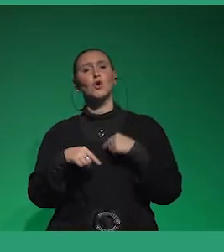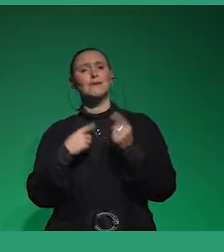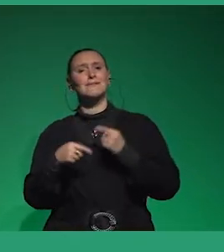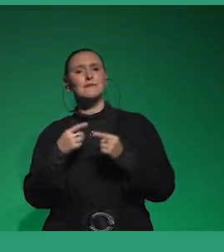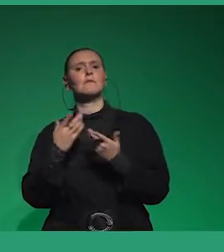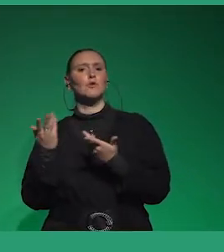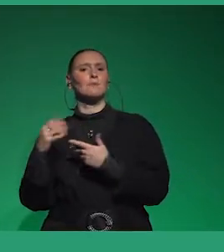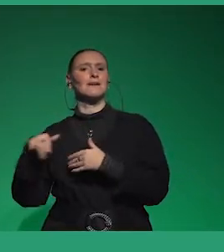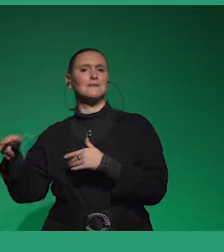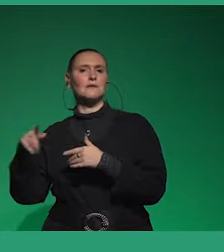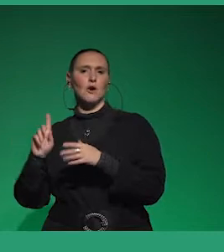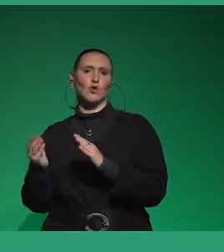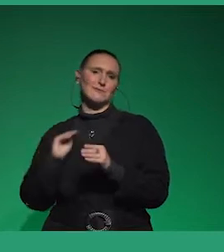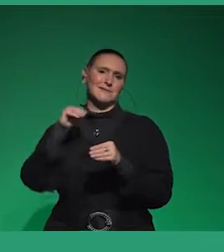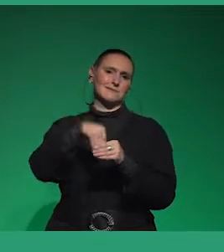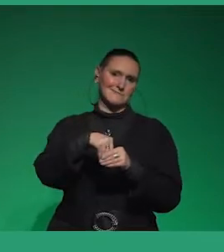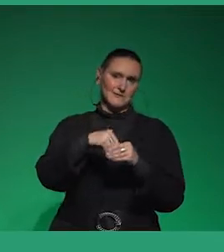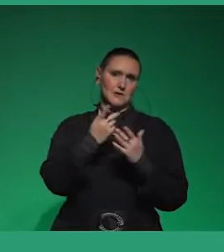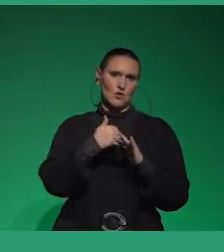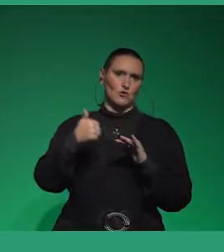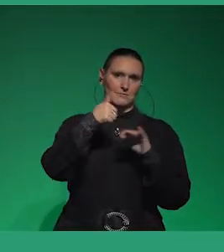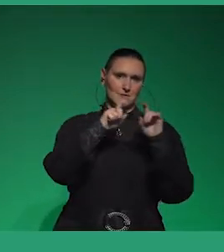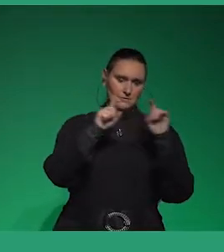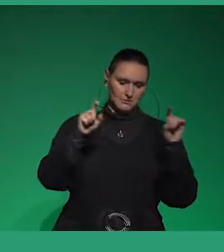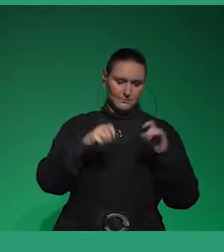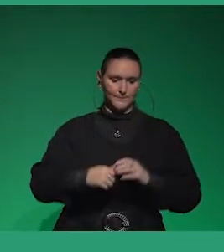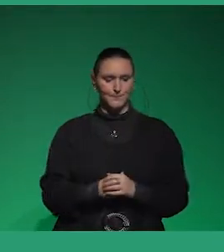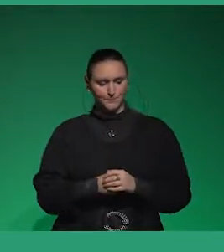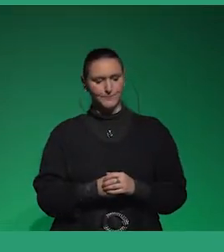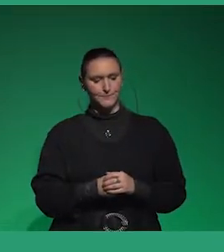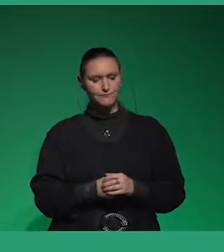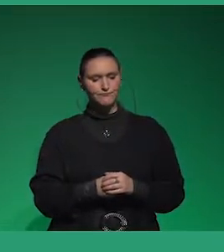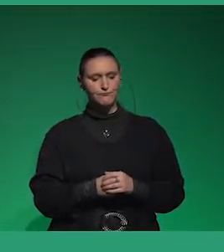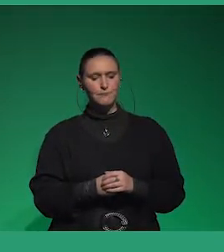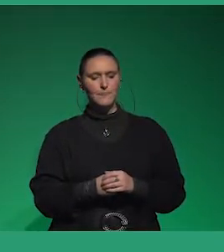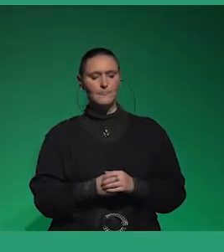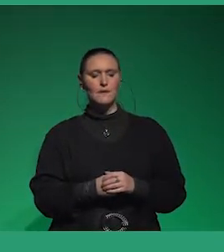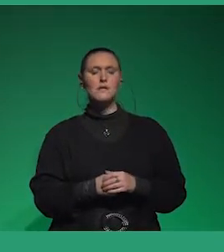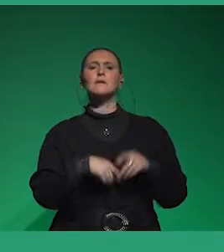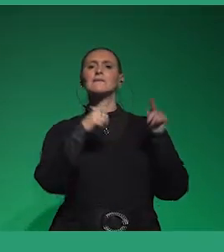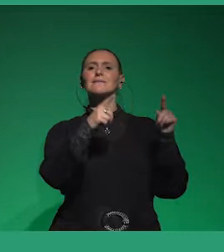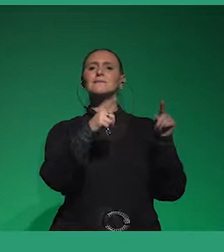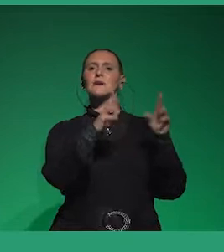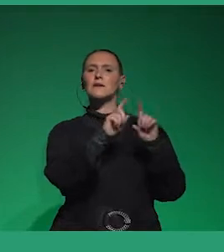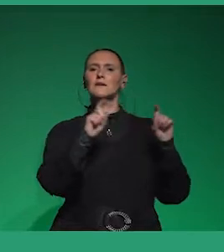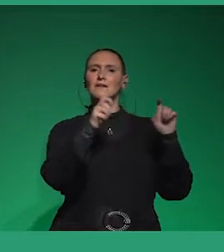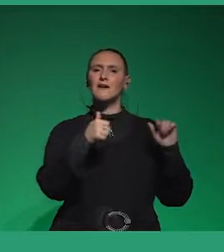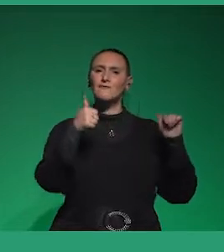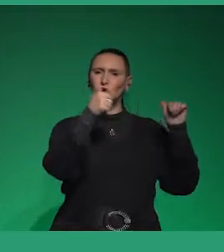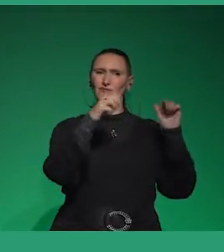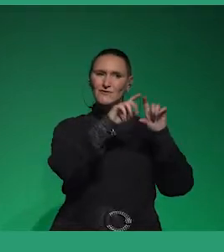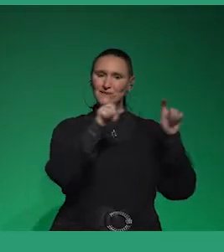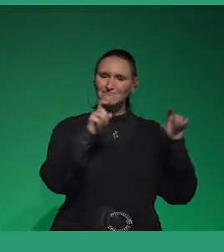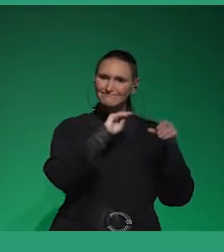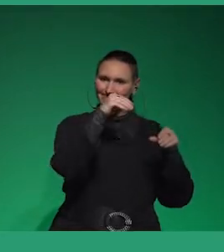University of the member of the joint management board. So that the joint management board is the board that let's say, to decide